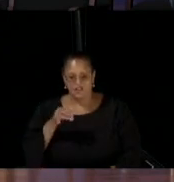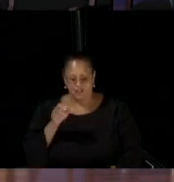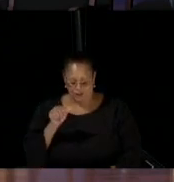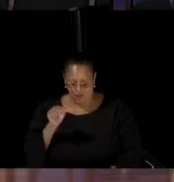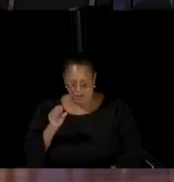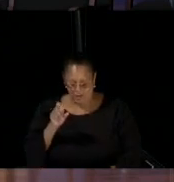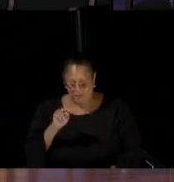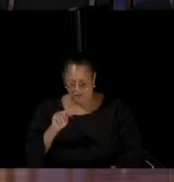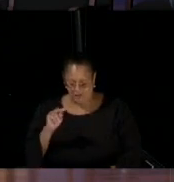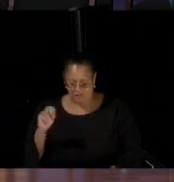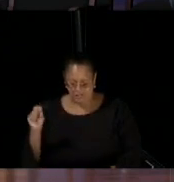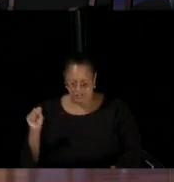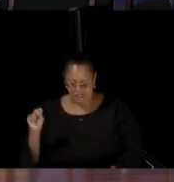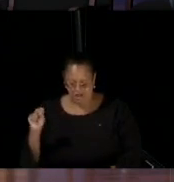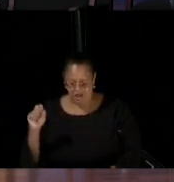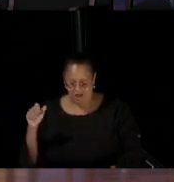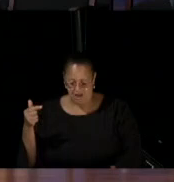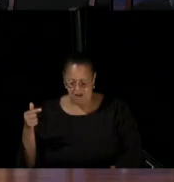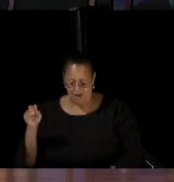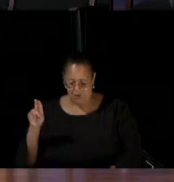Jason Xingtao Guo.